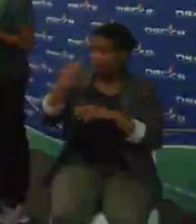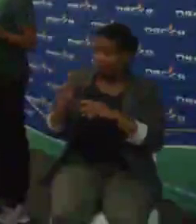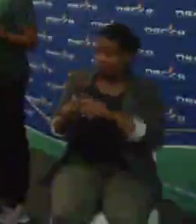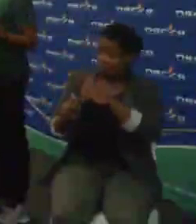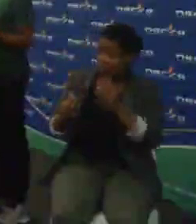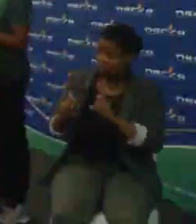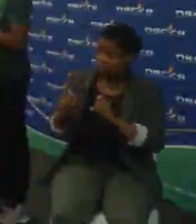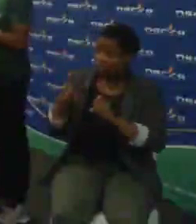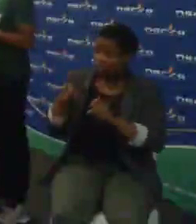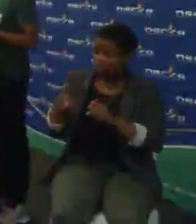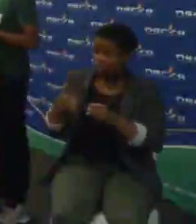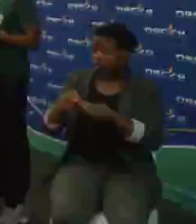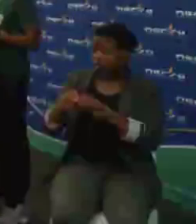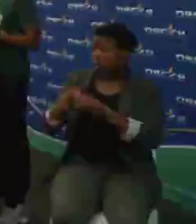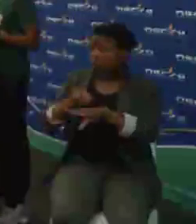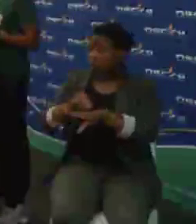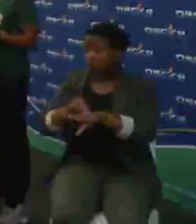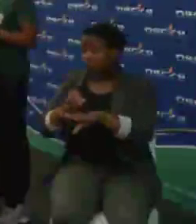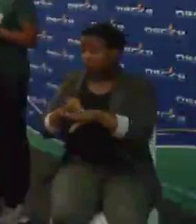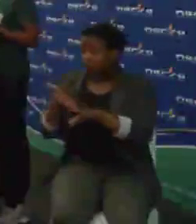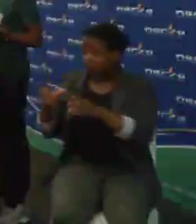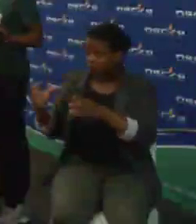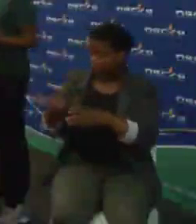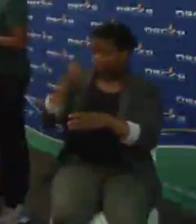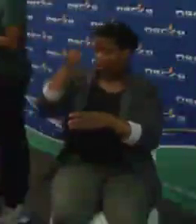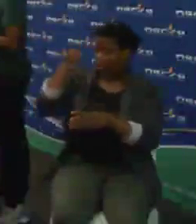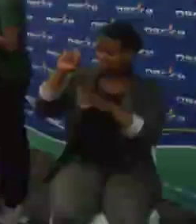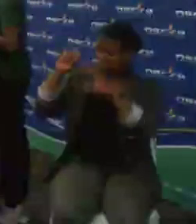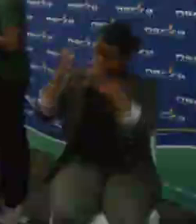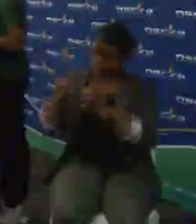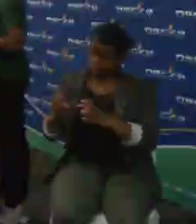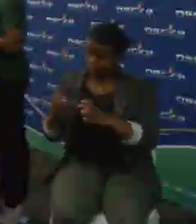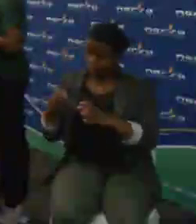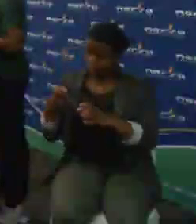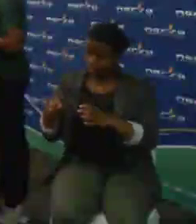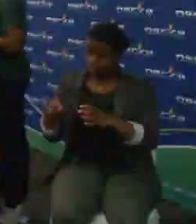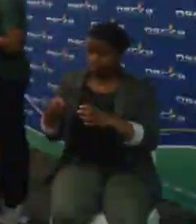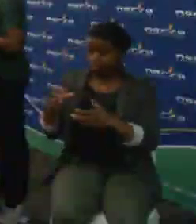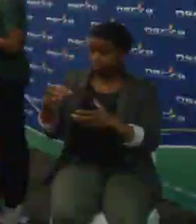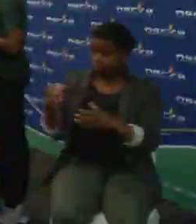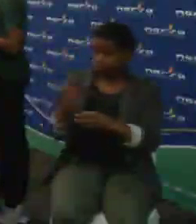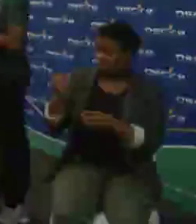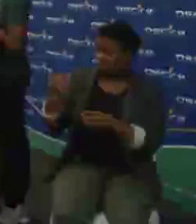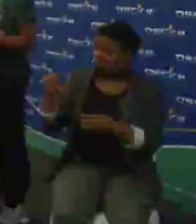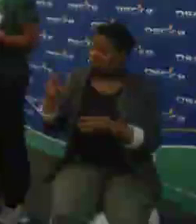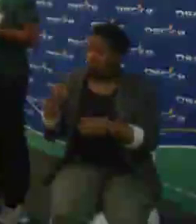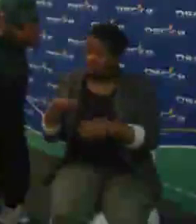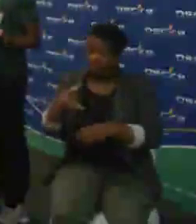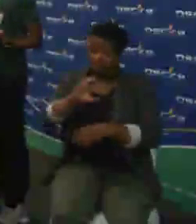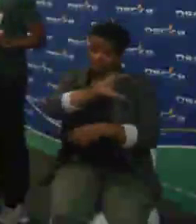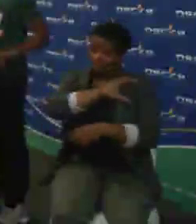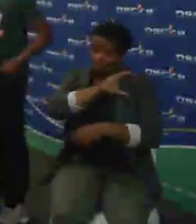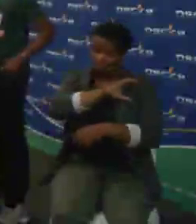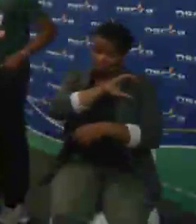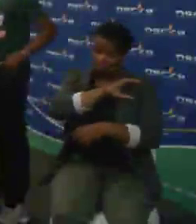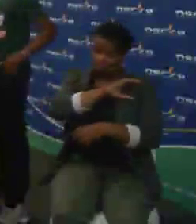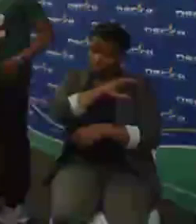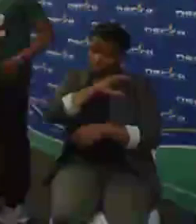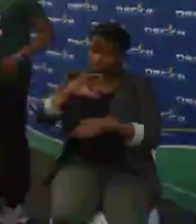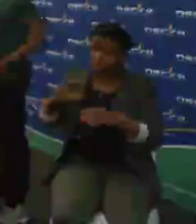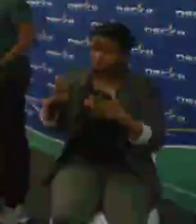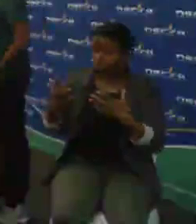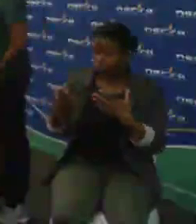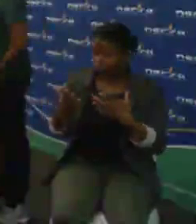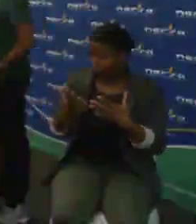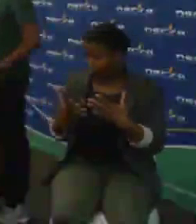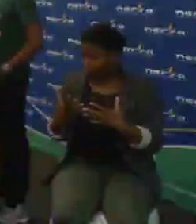that their risk has been taken on by Eskom. They will tell you that it is taken by the consumer, largely the residential household.